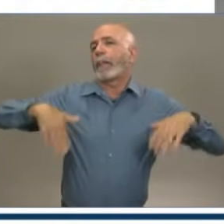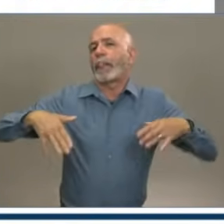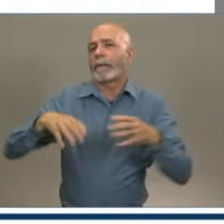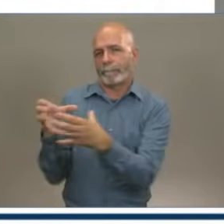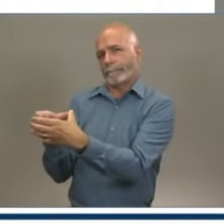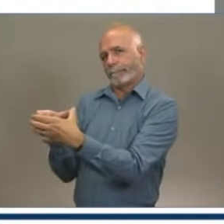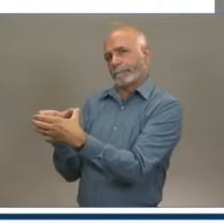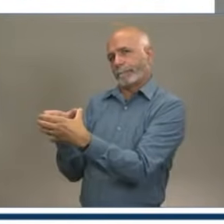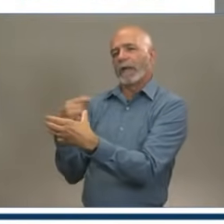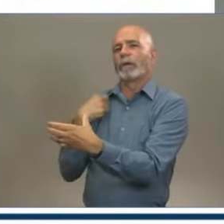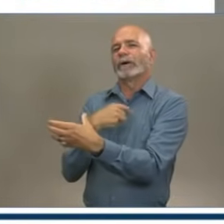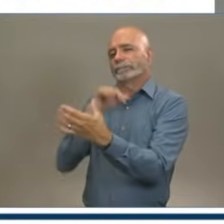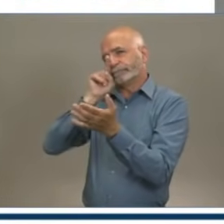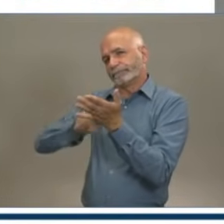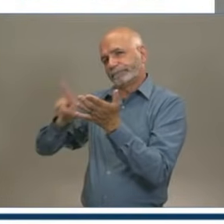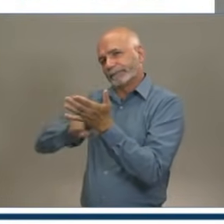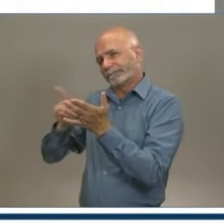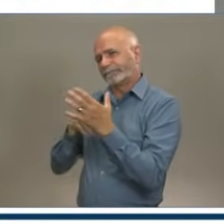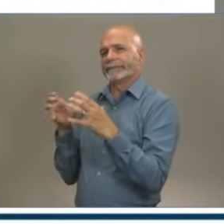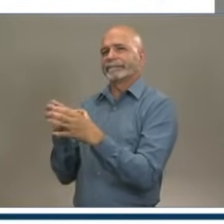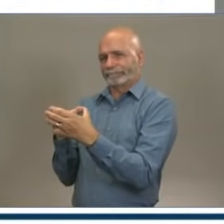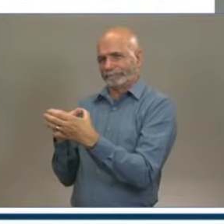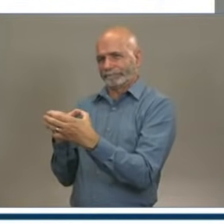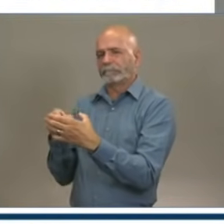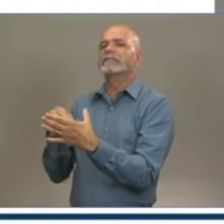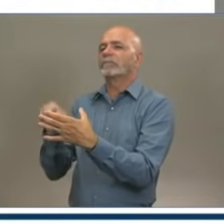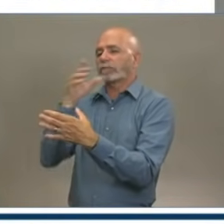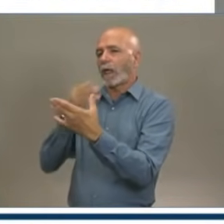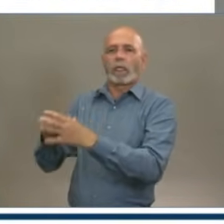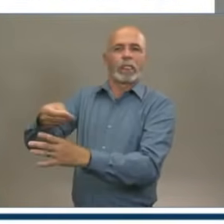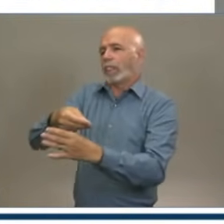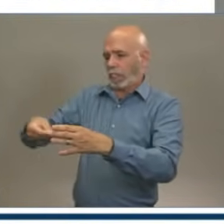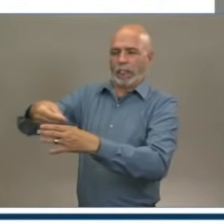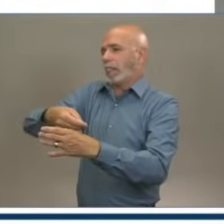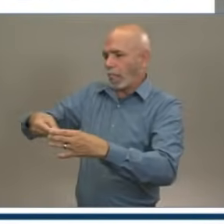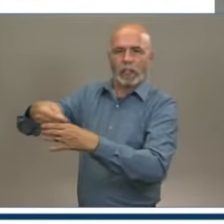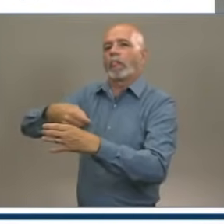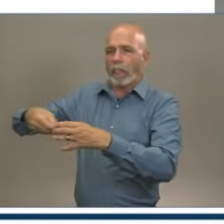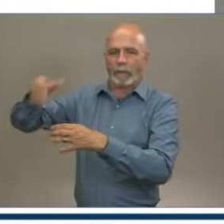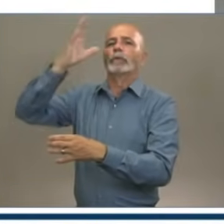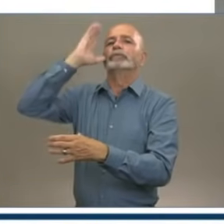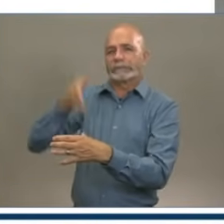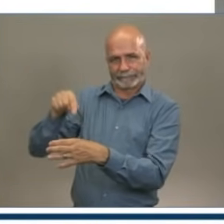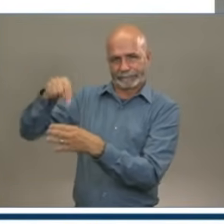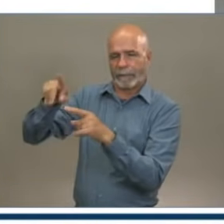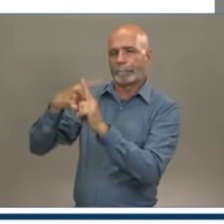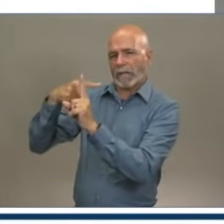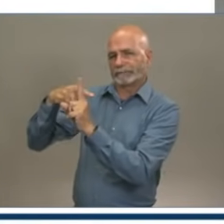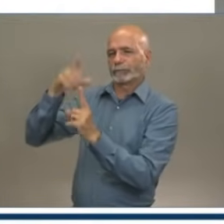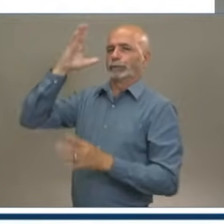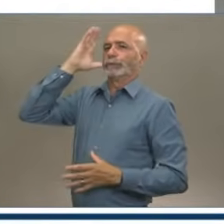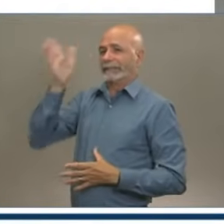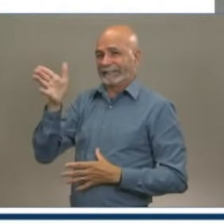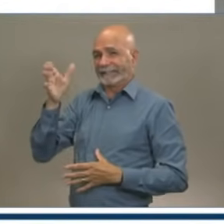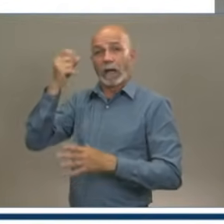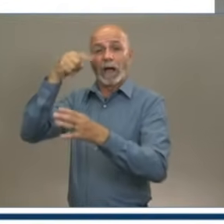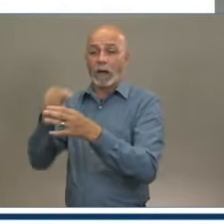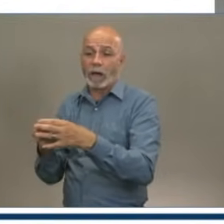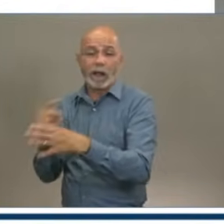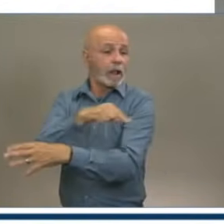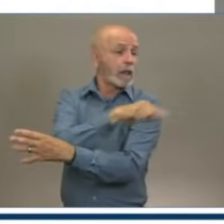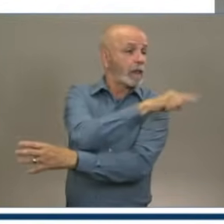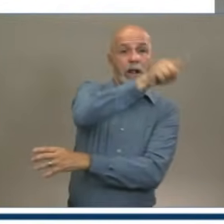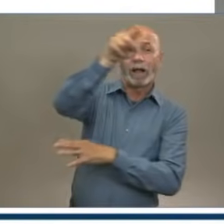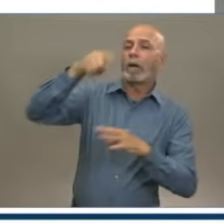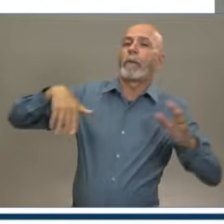cases in groups where we know that there's close contact. But we're not seeing any additional cases outside of that would